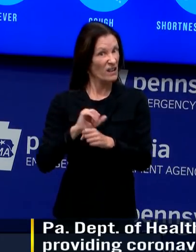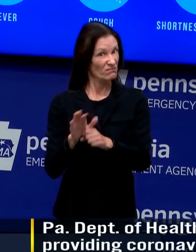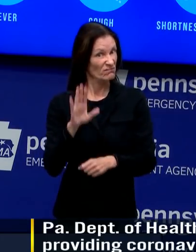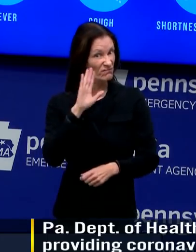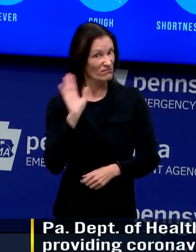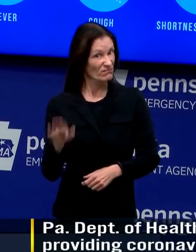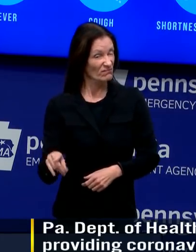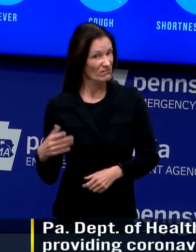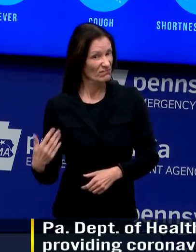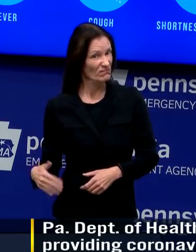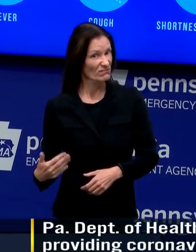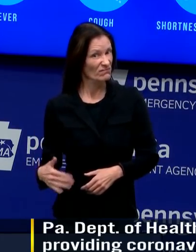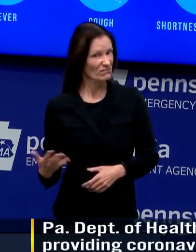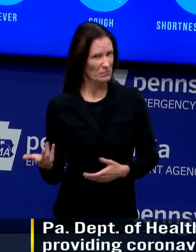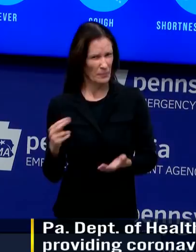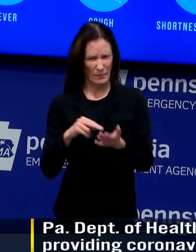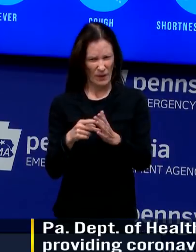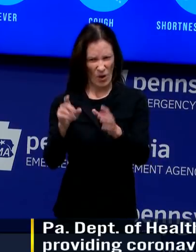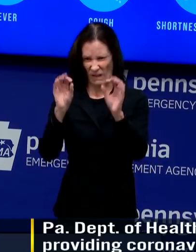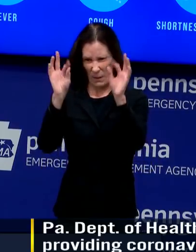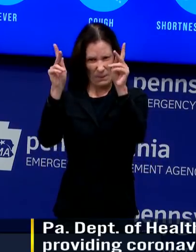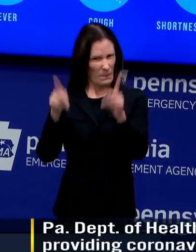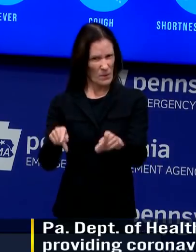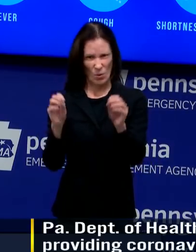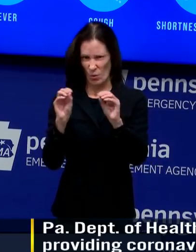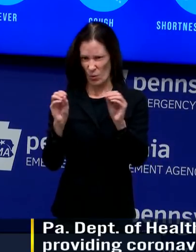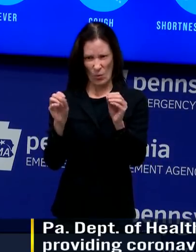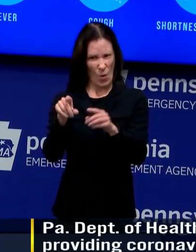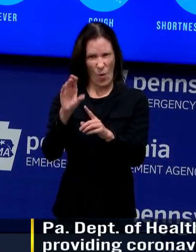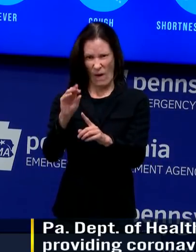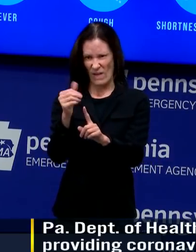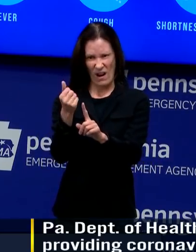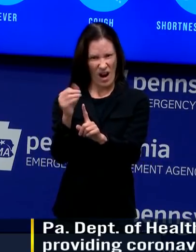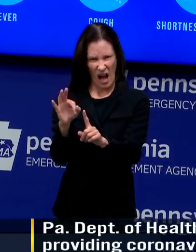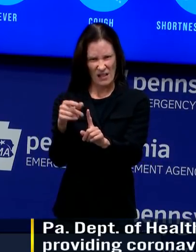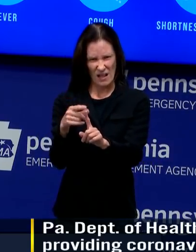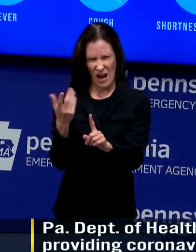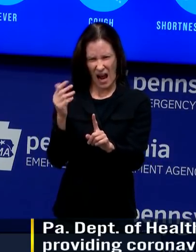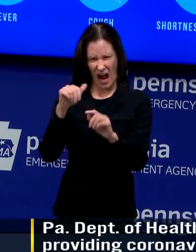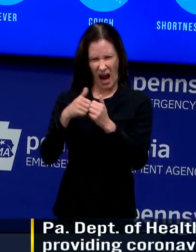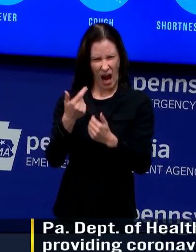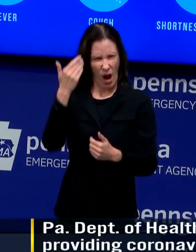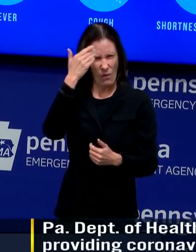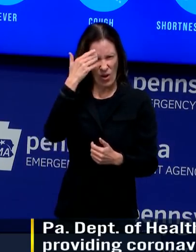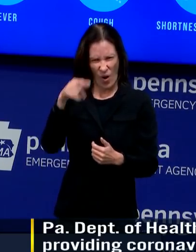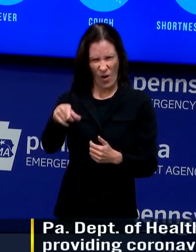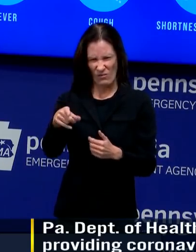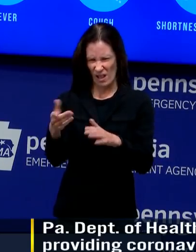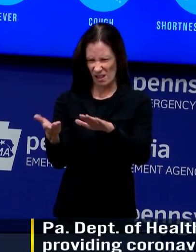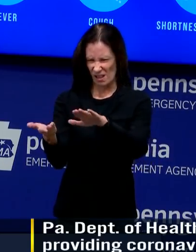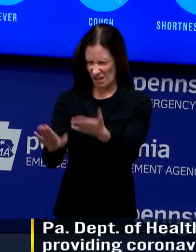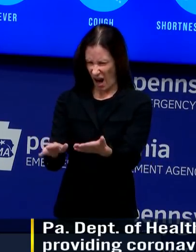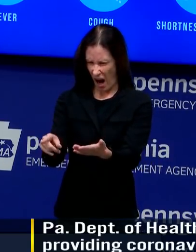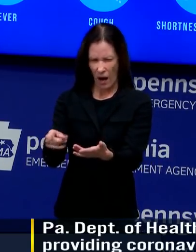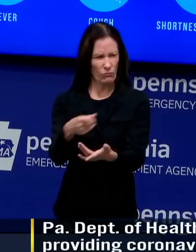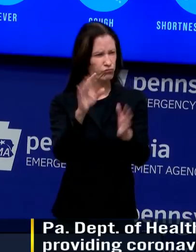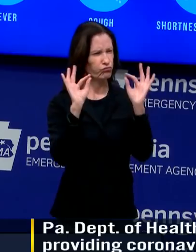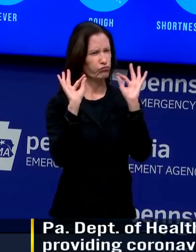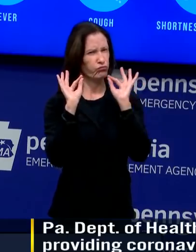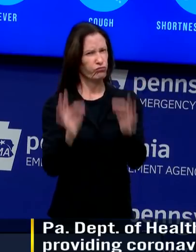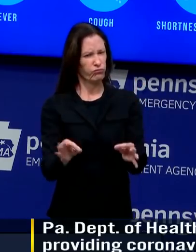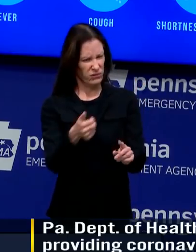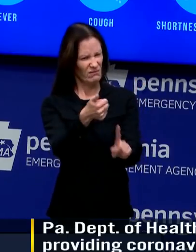that patient and how tragically they passed away. So it might have to do in terms of what symptoms they had, how their clinical course